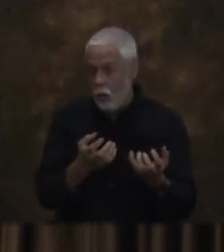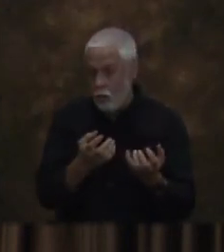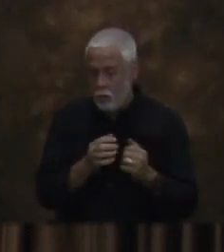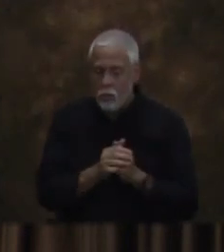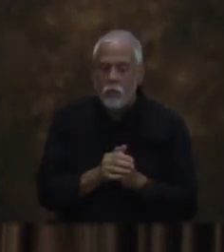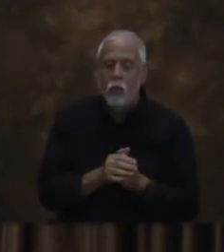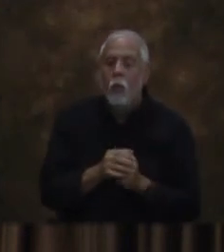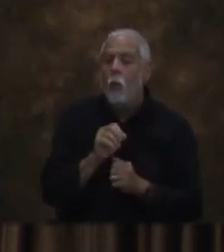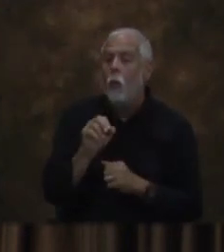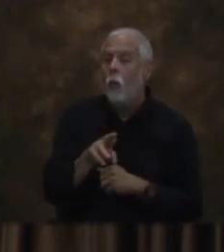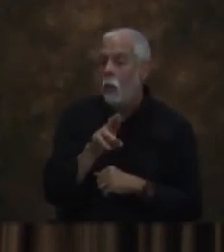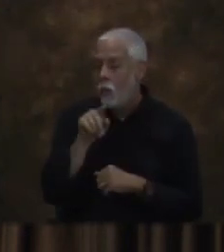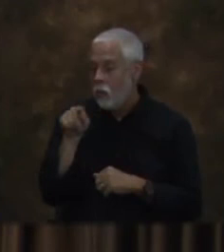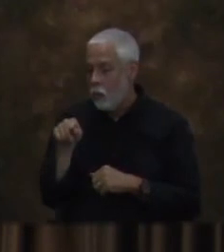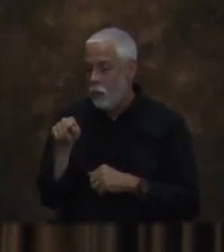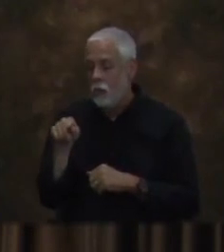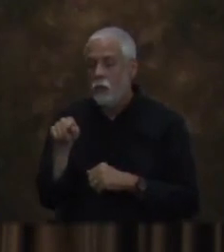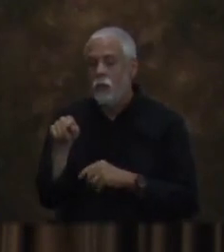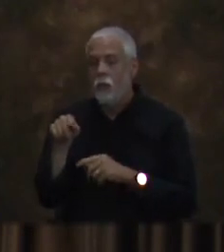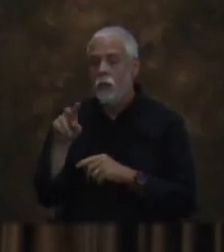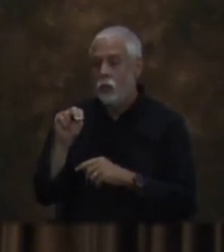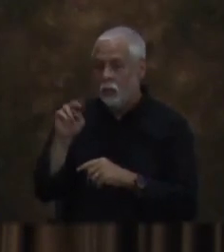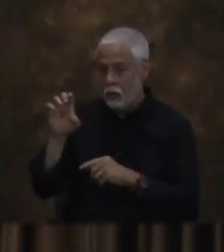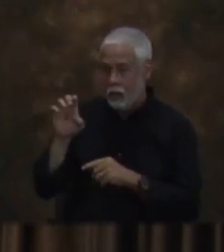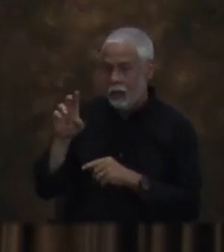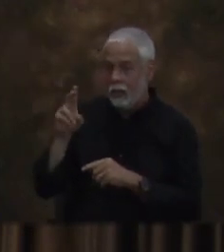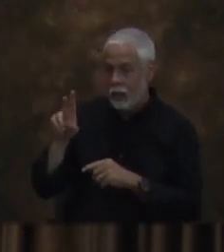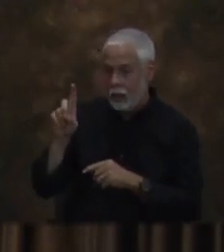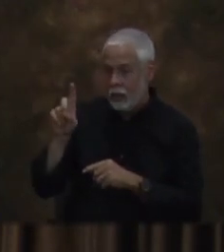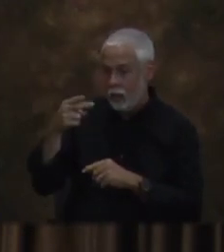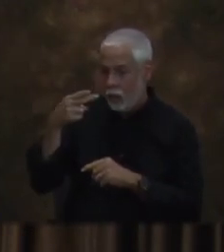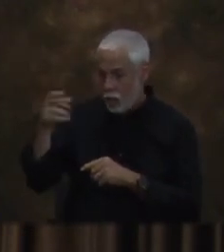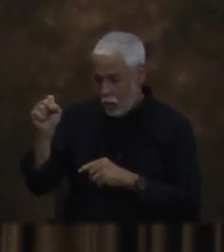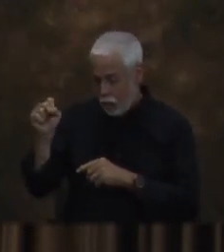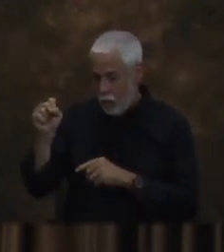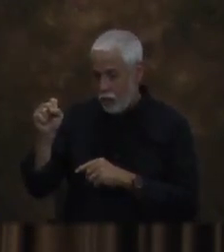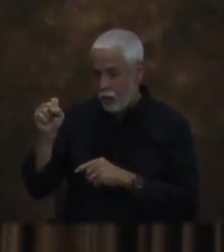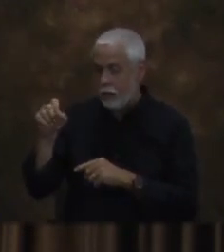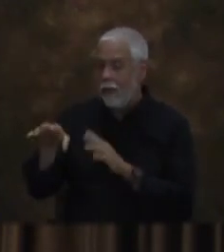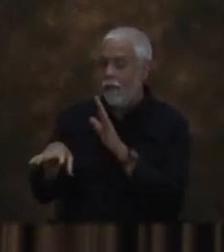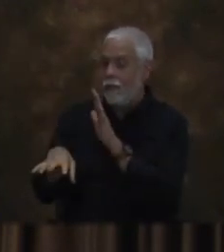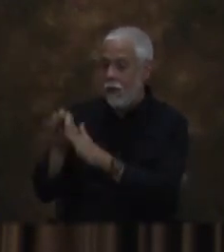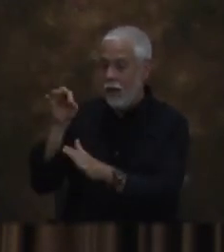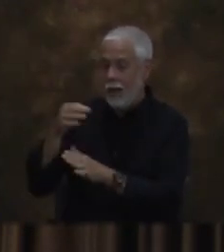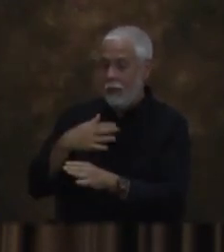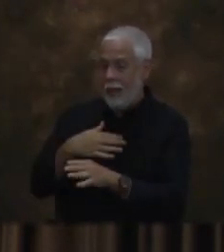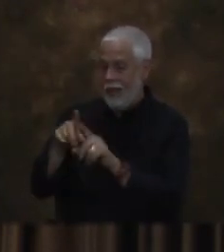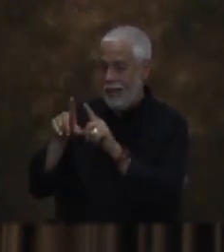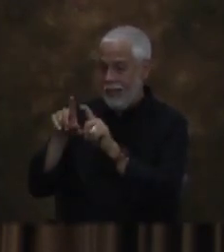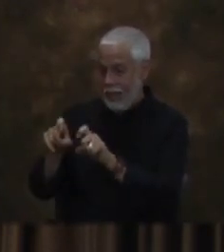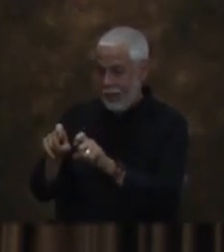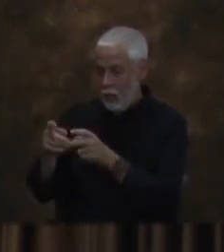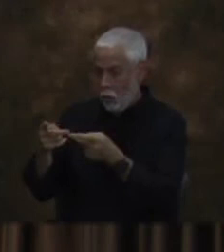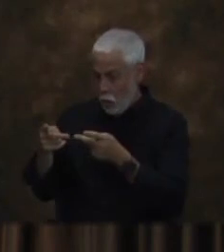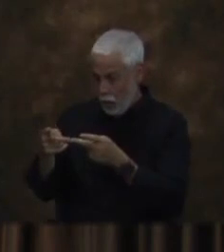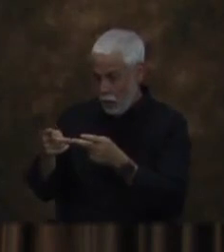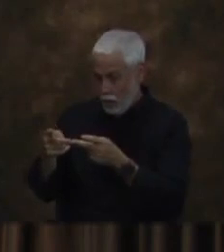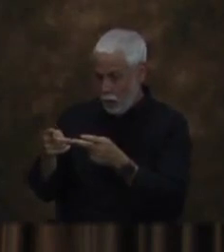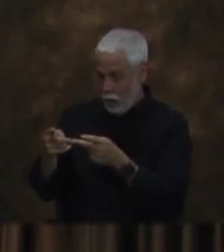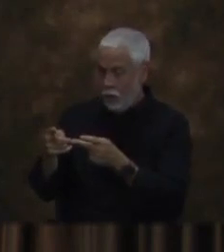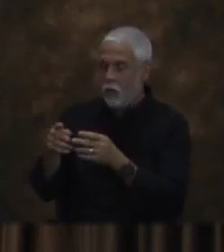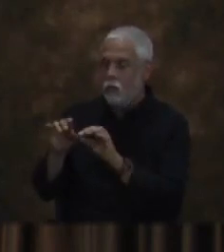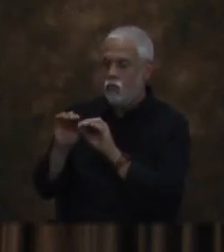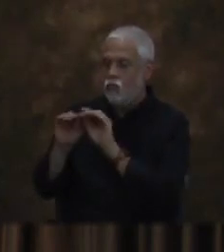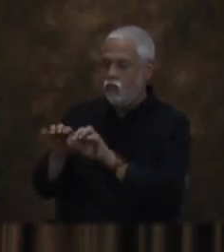to, or they can go to the North Carolina DHHS Find My Testing Location website and put